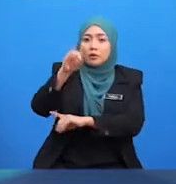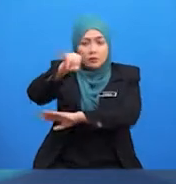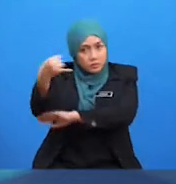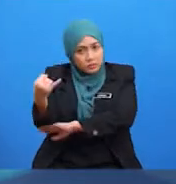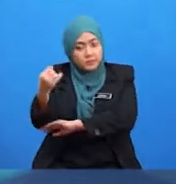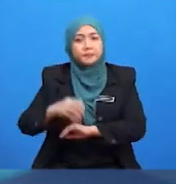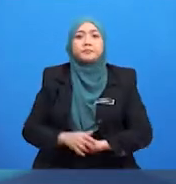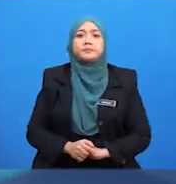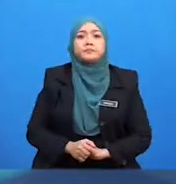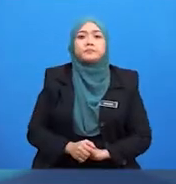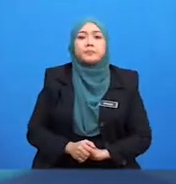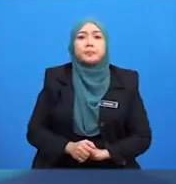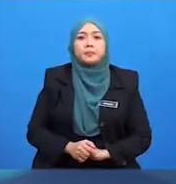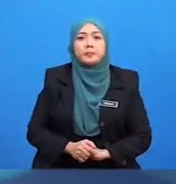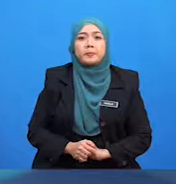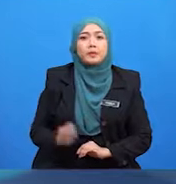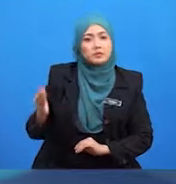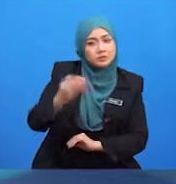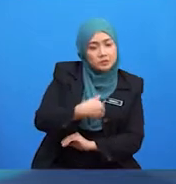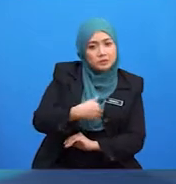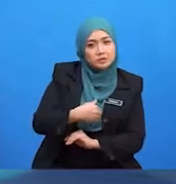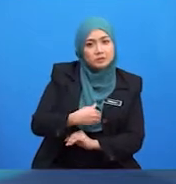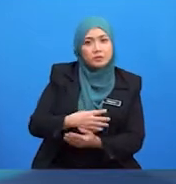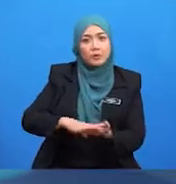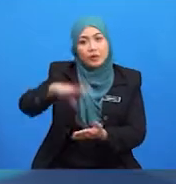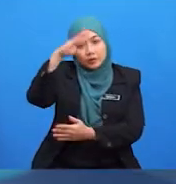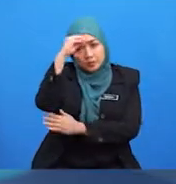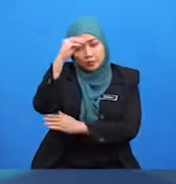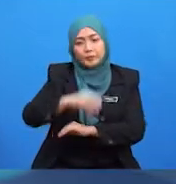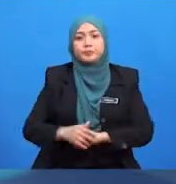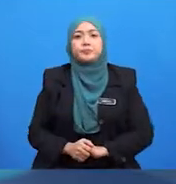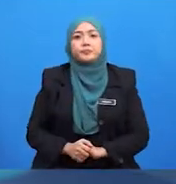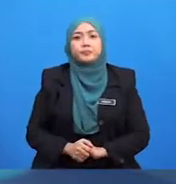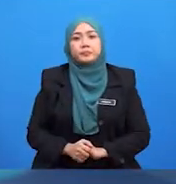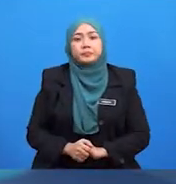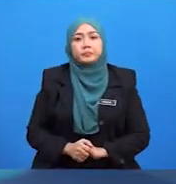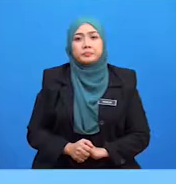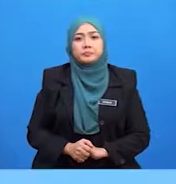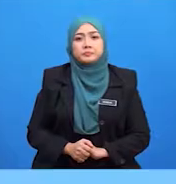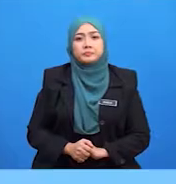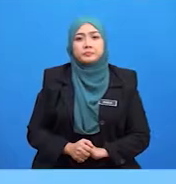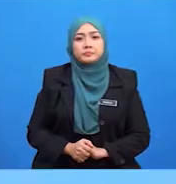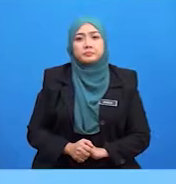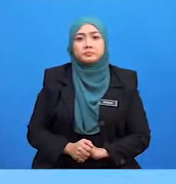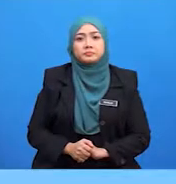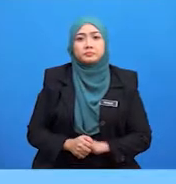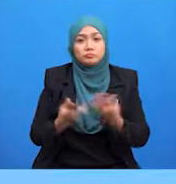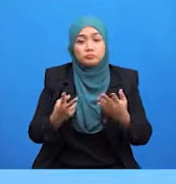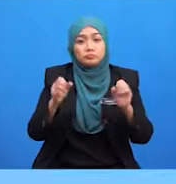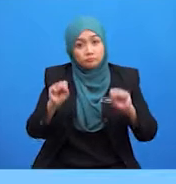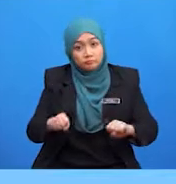So, are you excited? Let's do this. Let's go, boys and girls. Have you